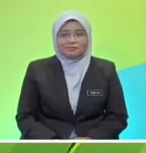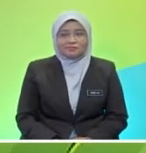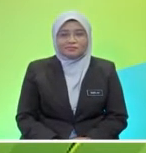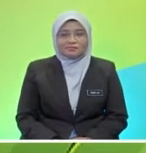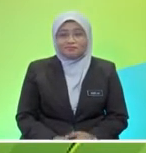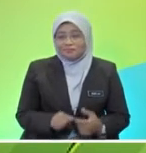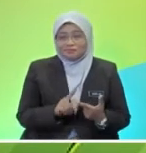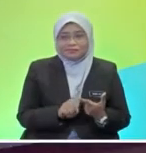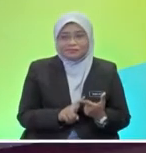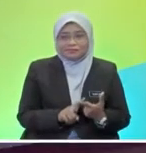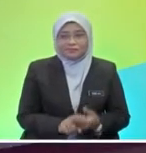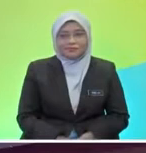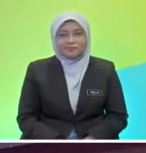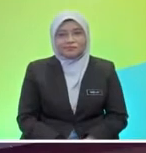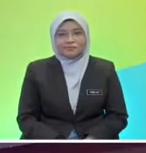next one.